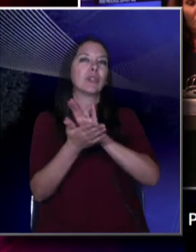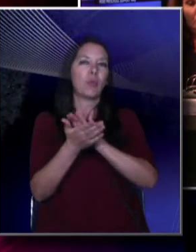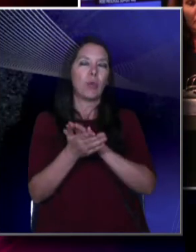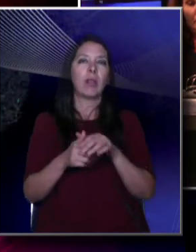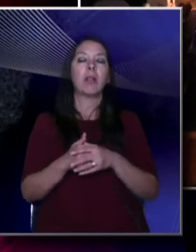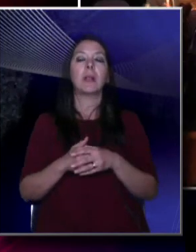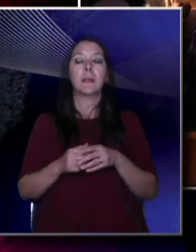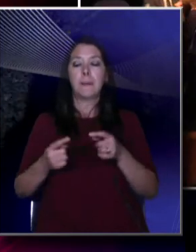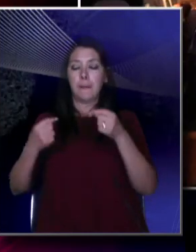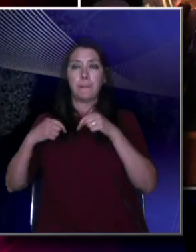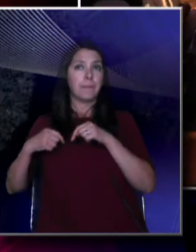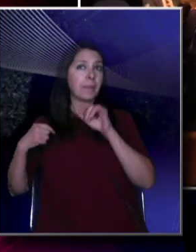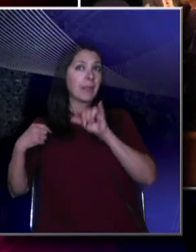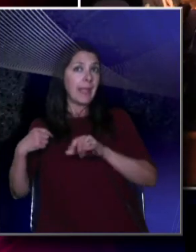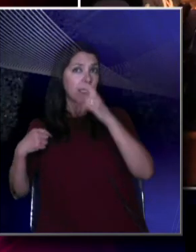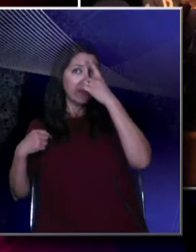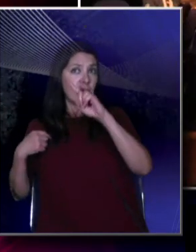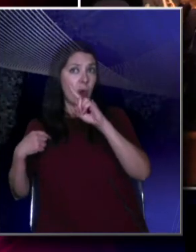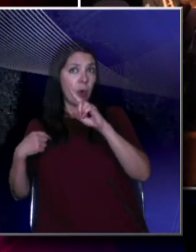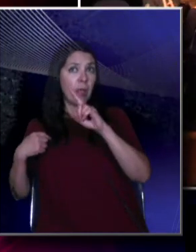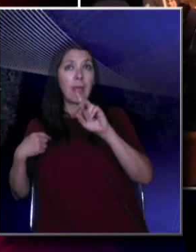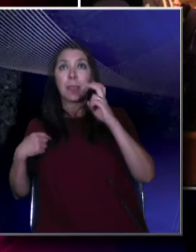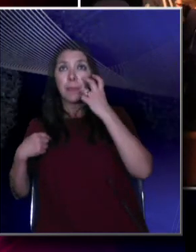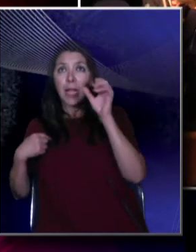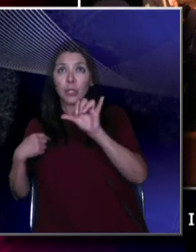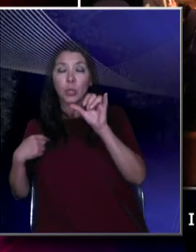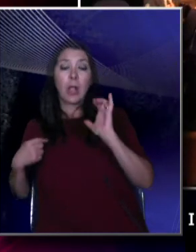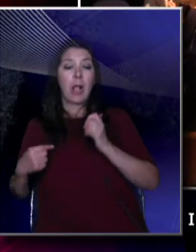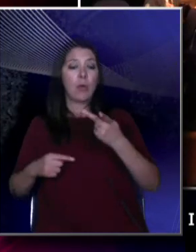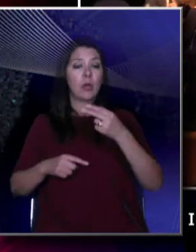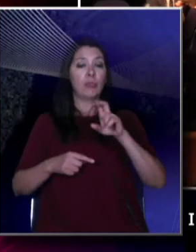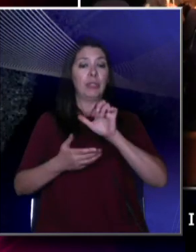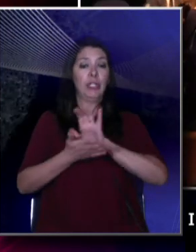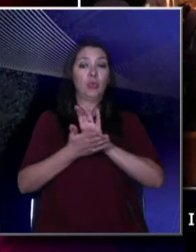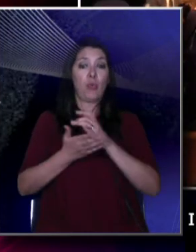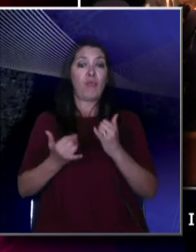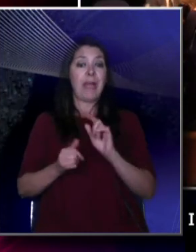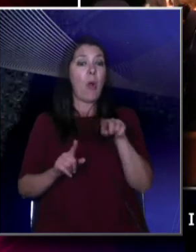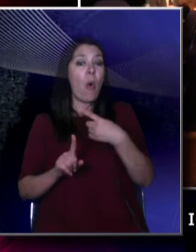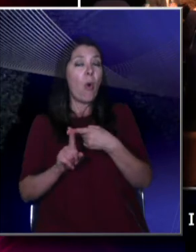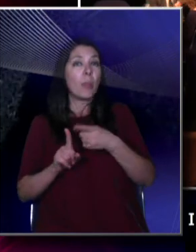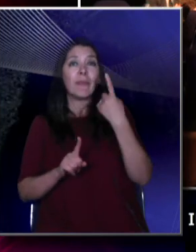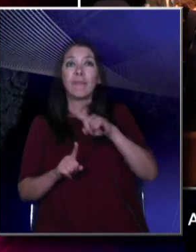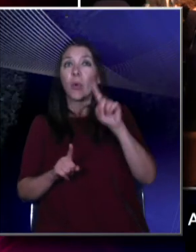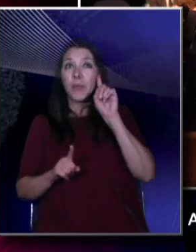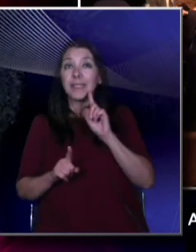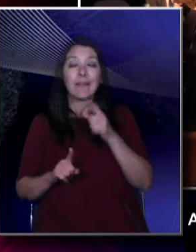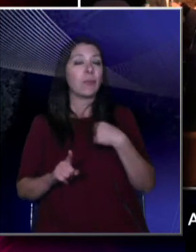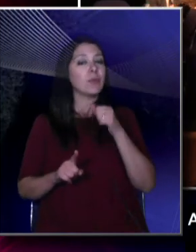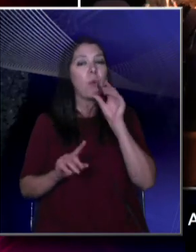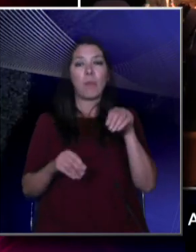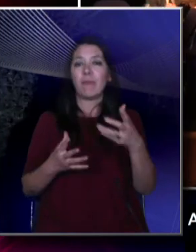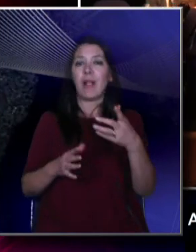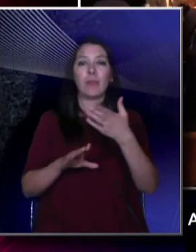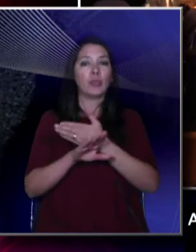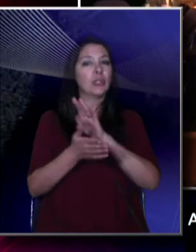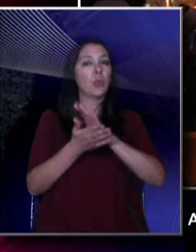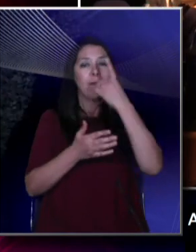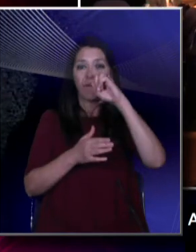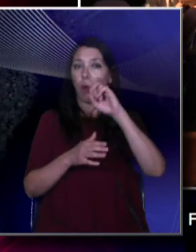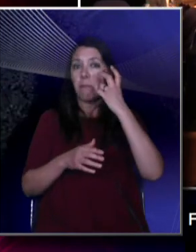the blind visually impaired as well? Because the preschools that we operate are only for the deaf, and we don't operate any preschools for the